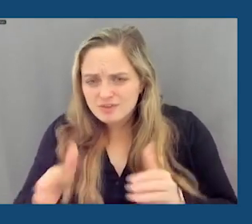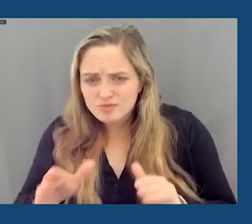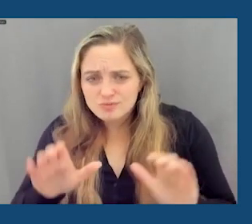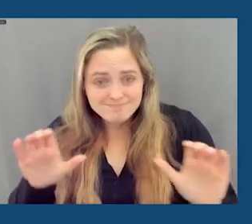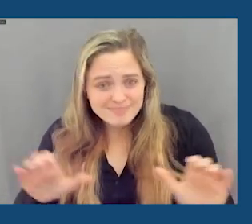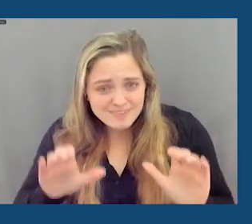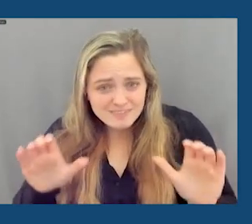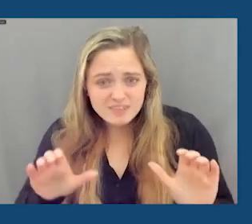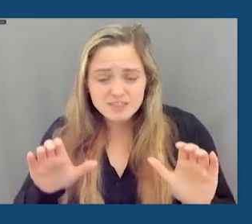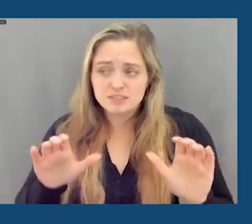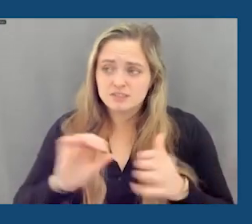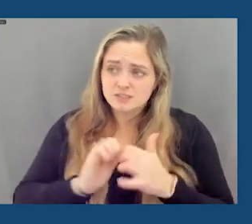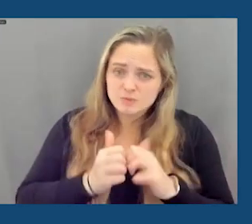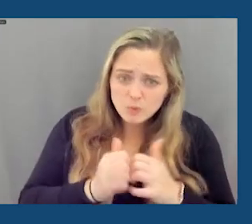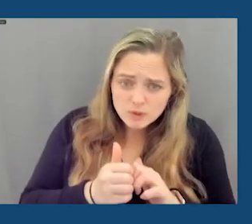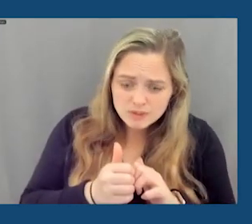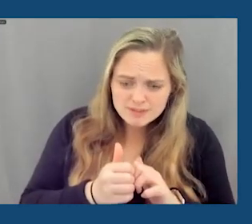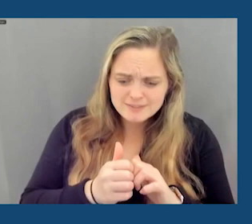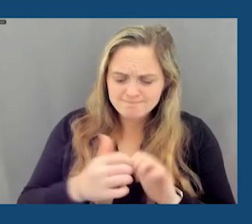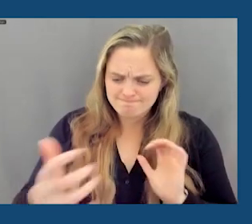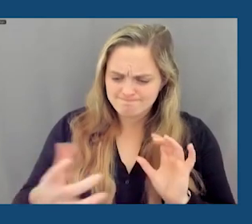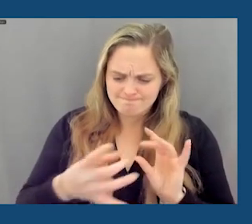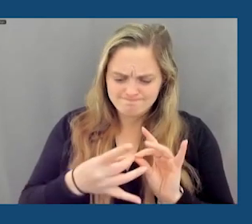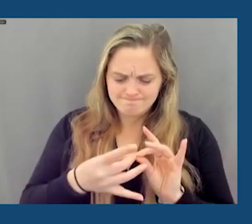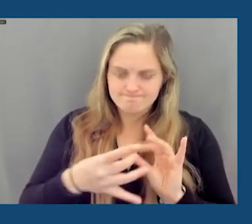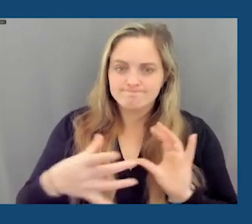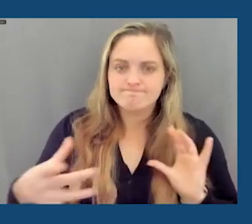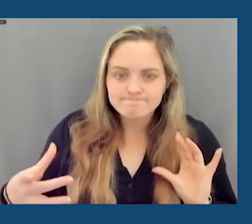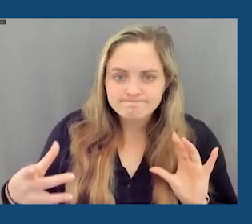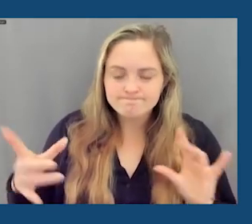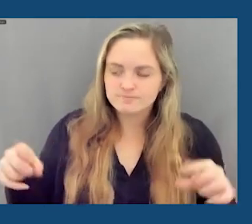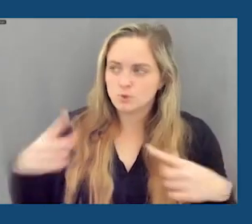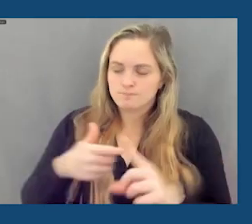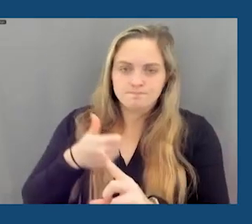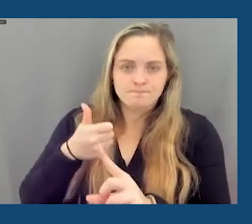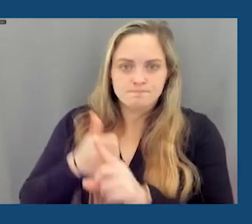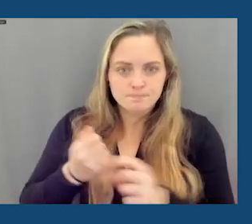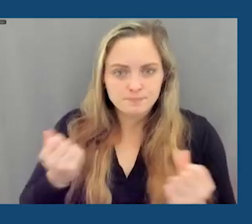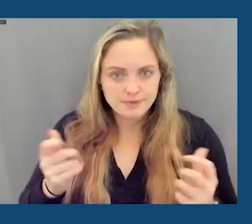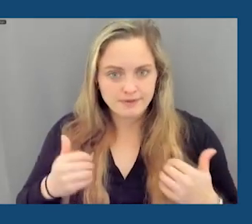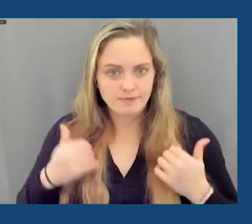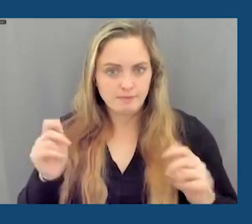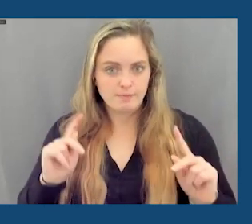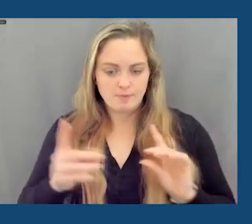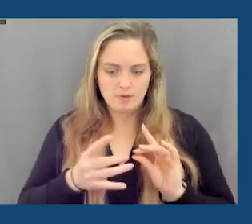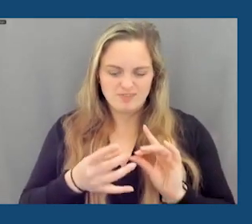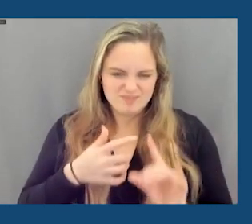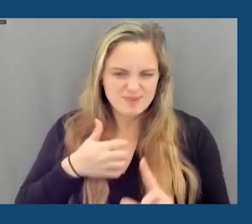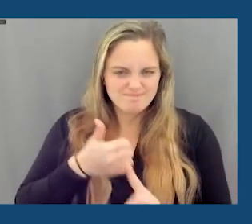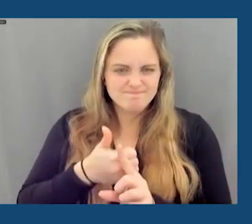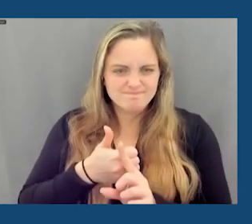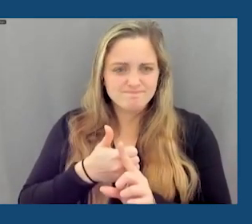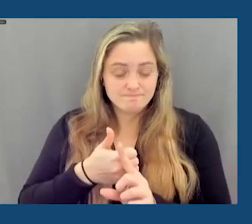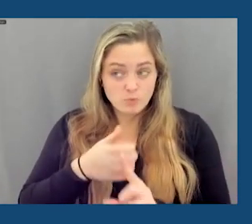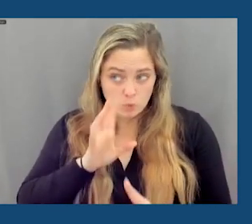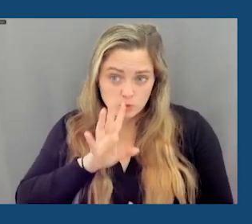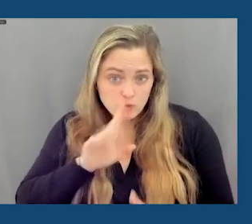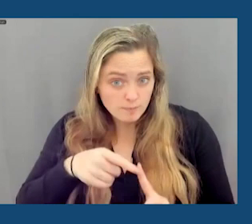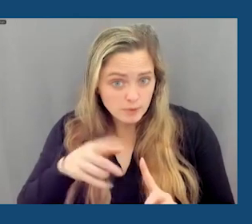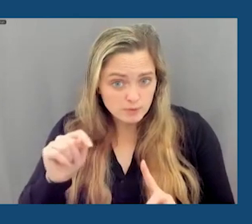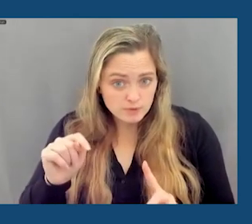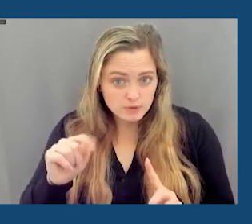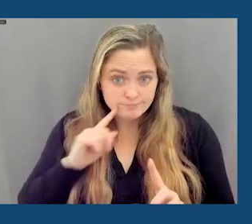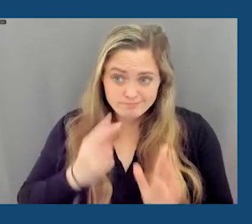and the sports. And it really has had a long-term effect on many young people. And they'll talk about it. They're honest about